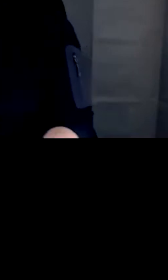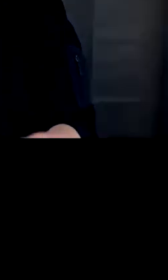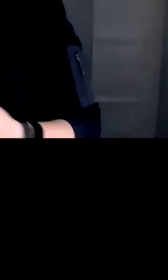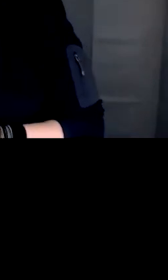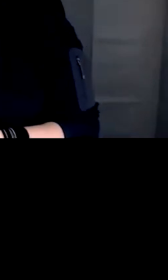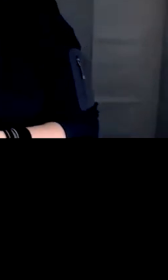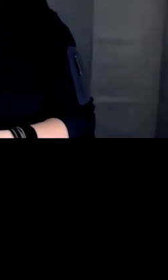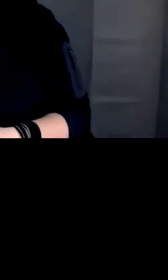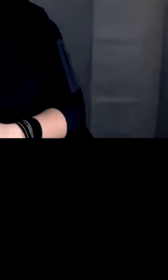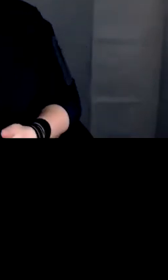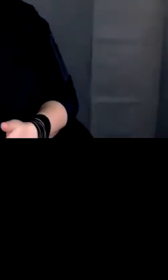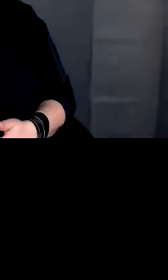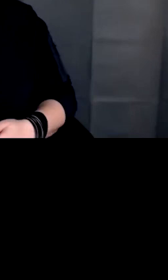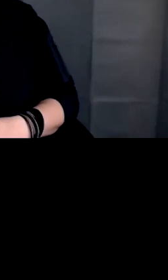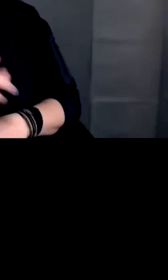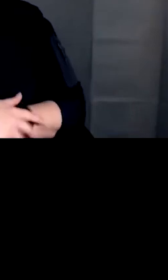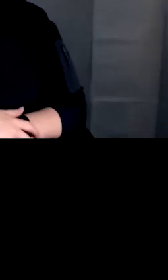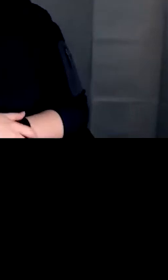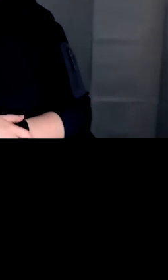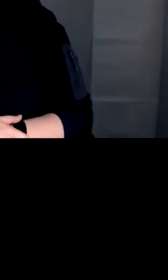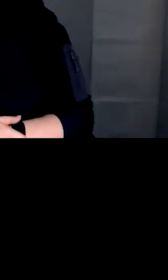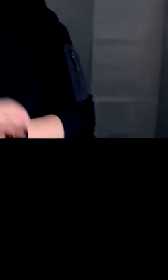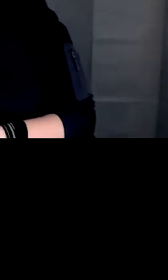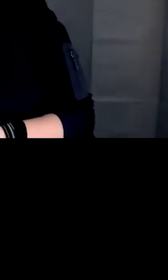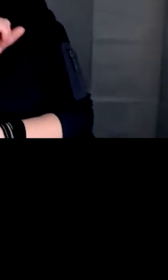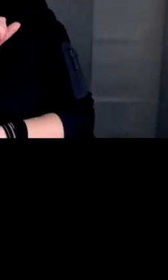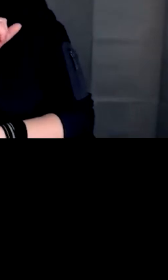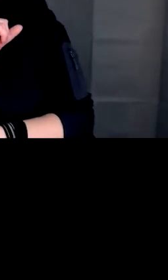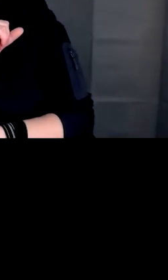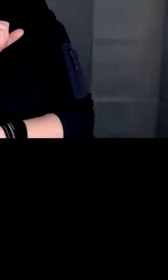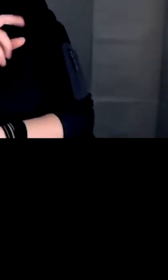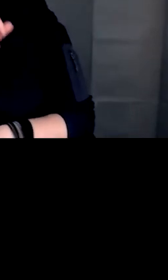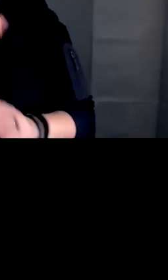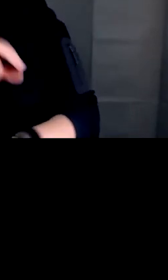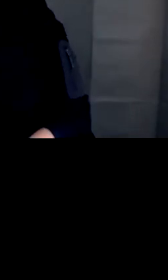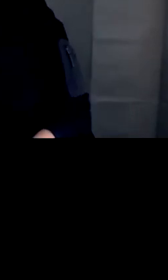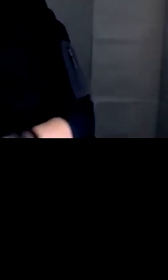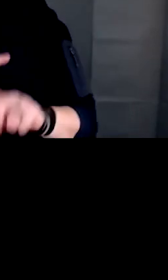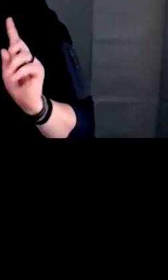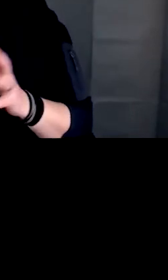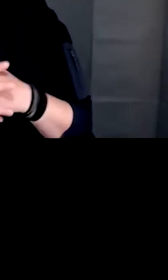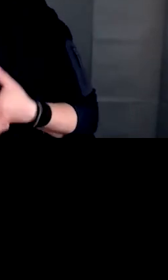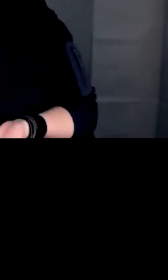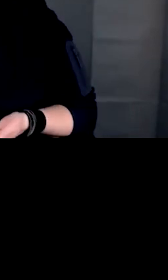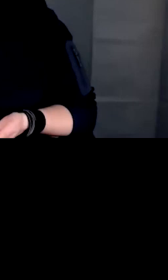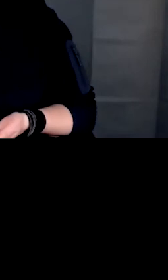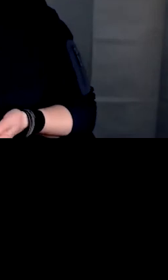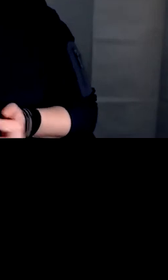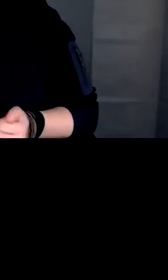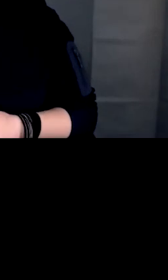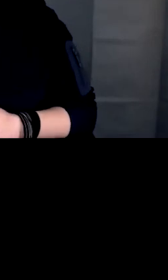Sure. I guess I think about it, yes, is the answer to your question, but I think I think about it a little bit